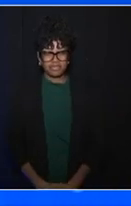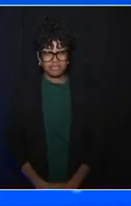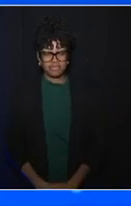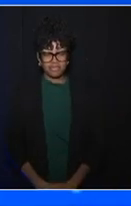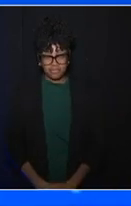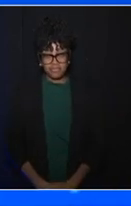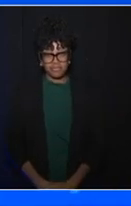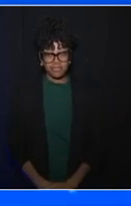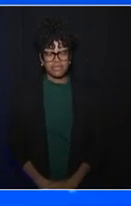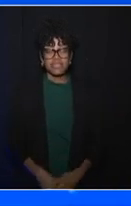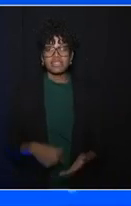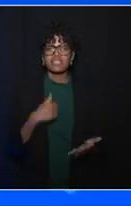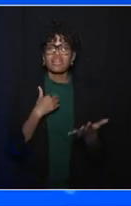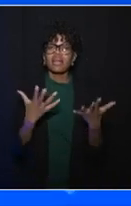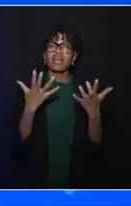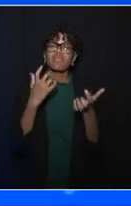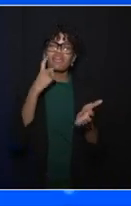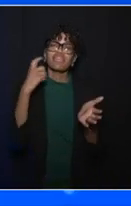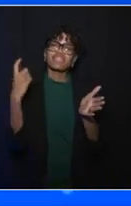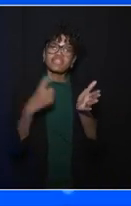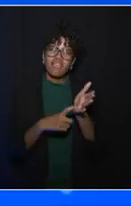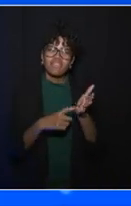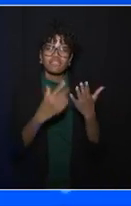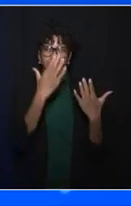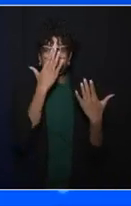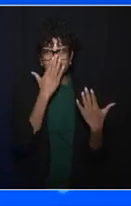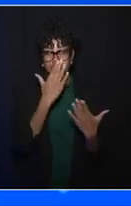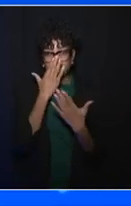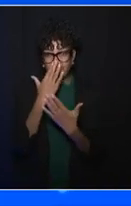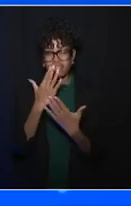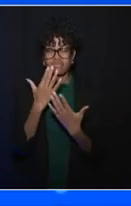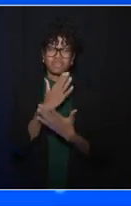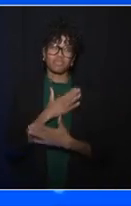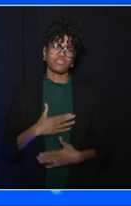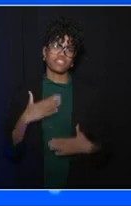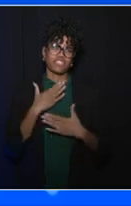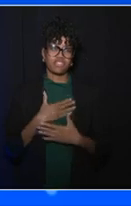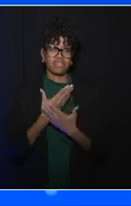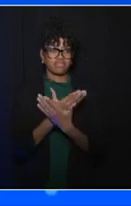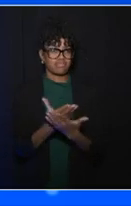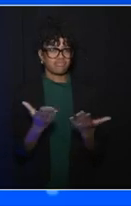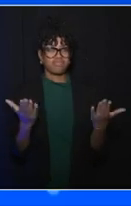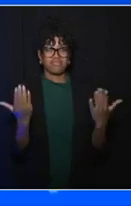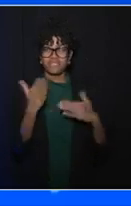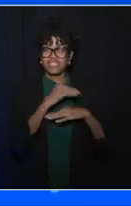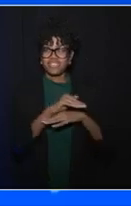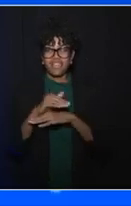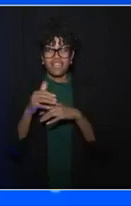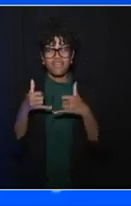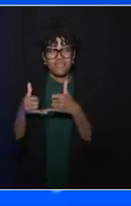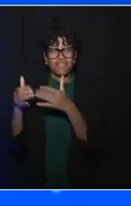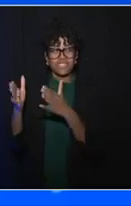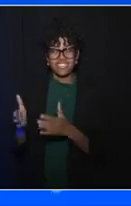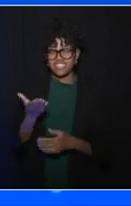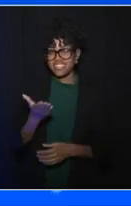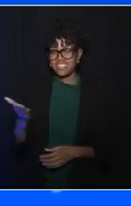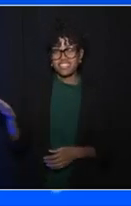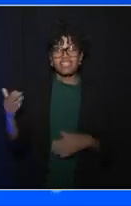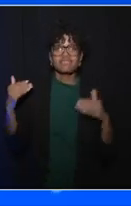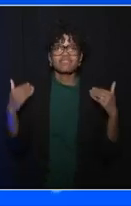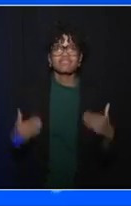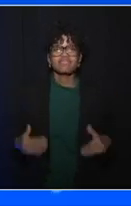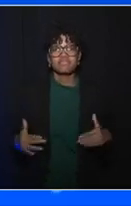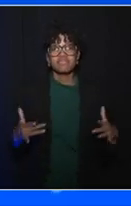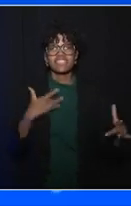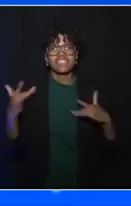And I want to acknowledge and thank and appreciate all of tonight's awardees. There's so much